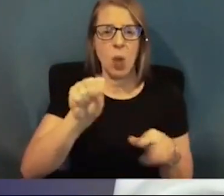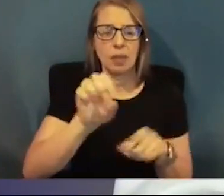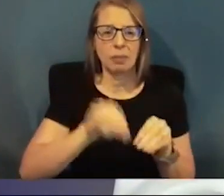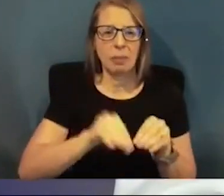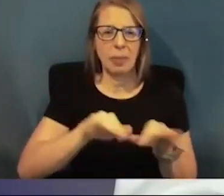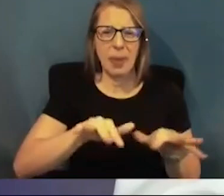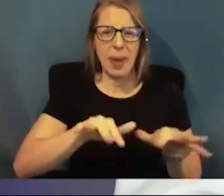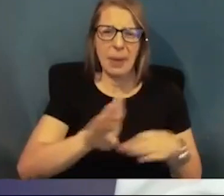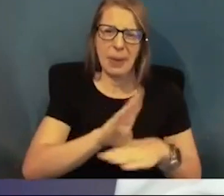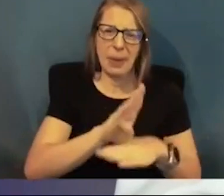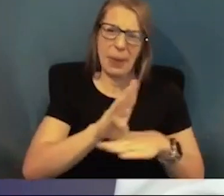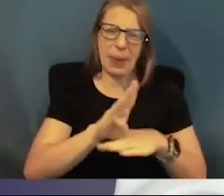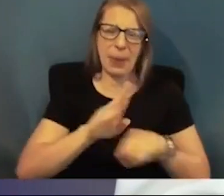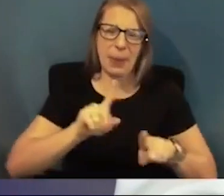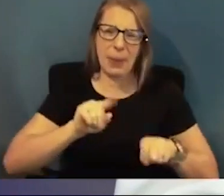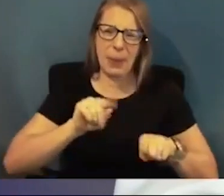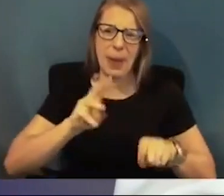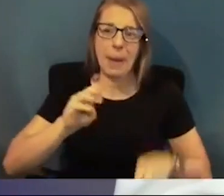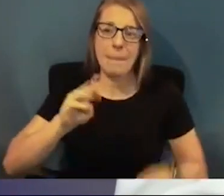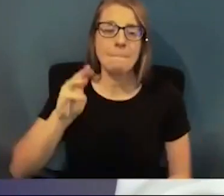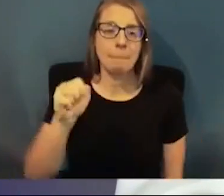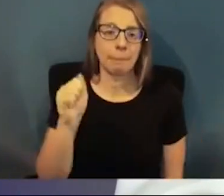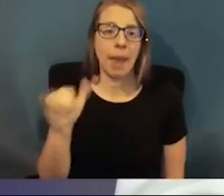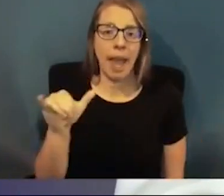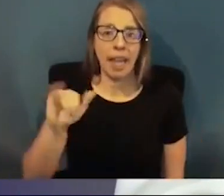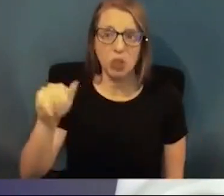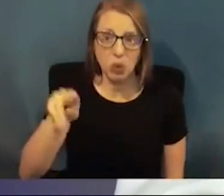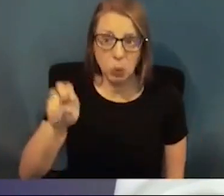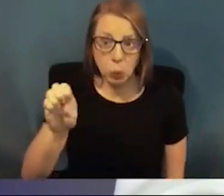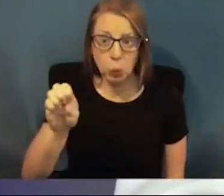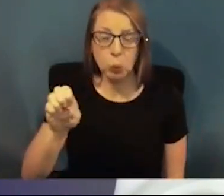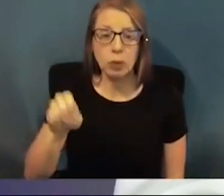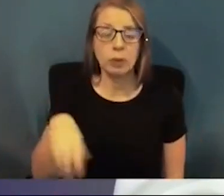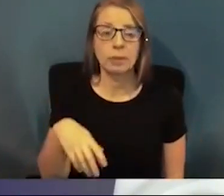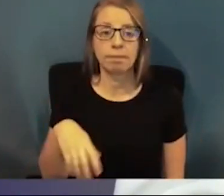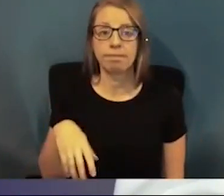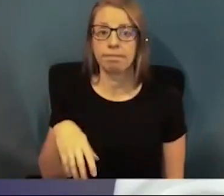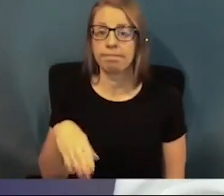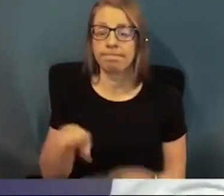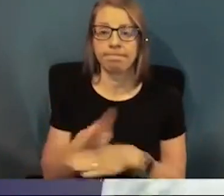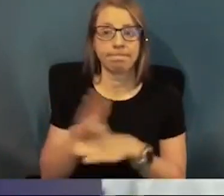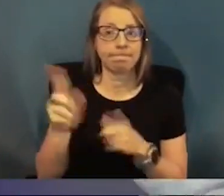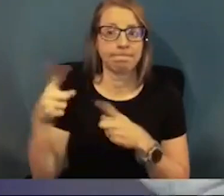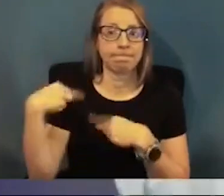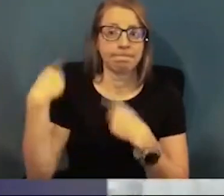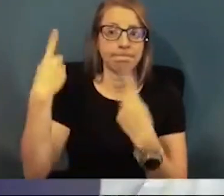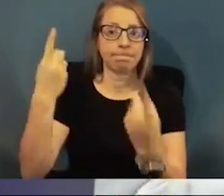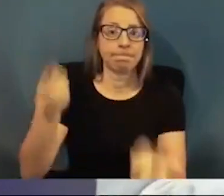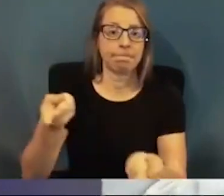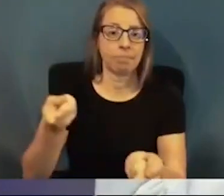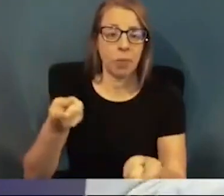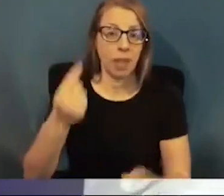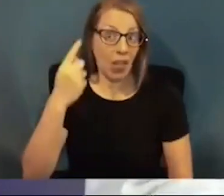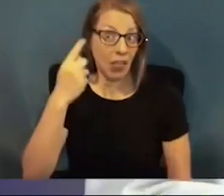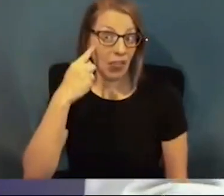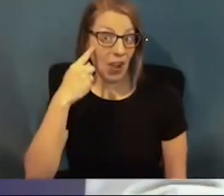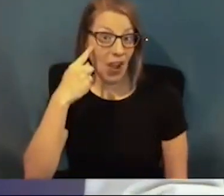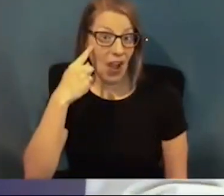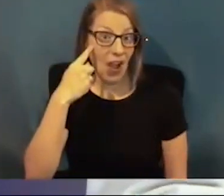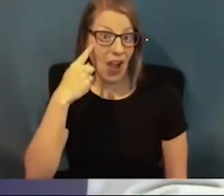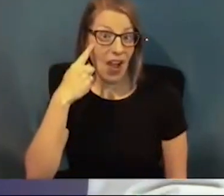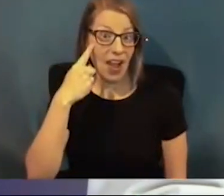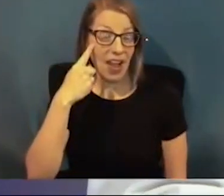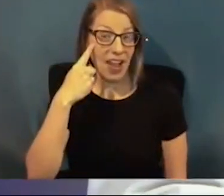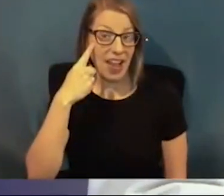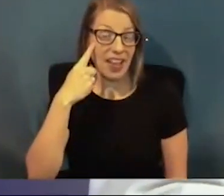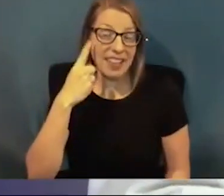in May and June, and then we have been busy ever since. Although we thought we were